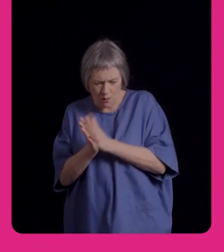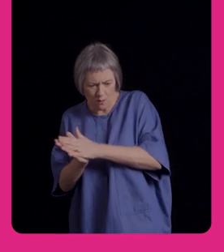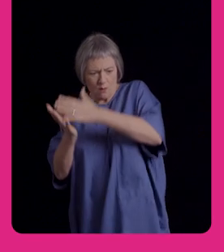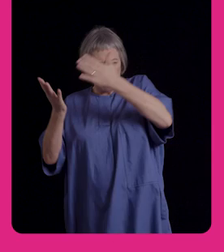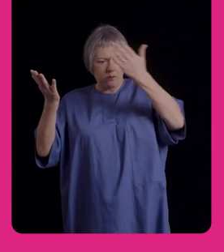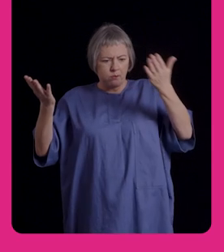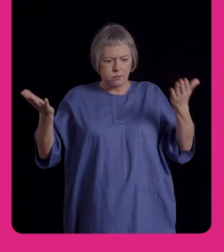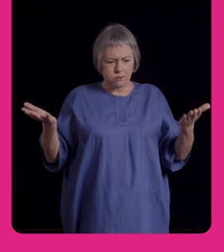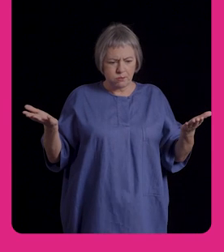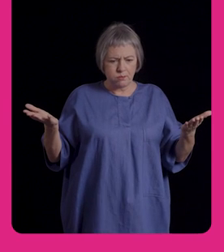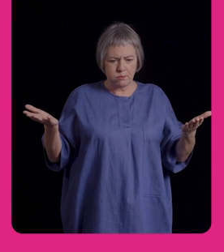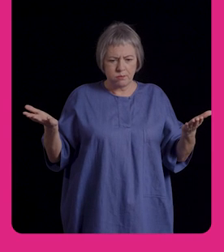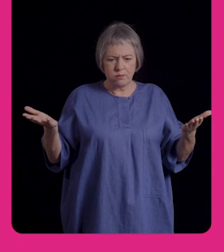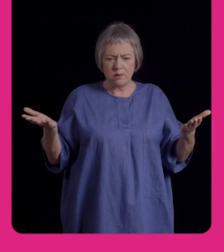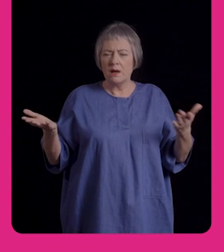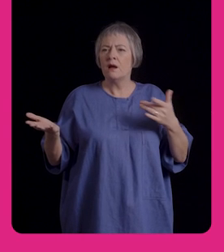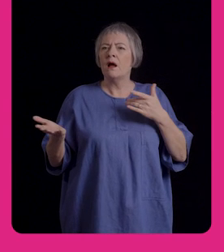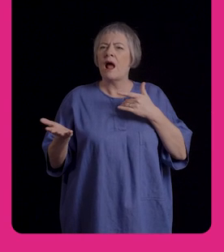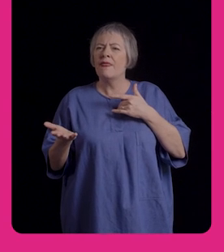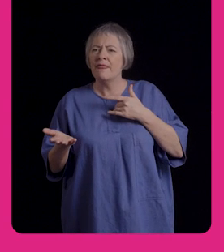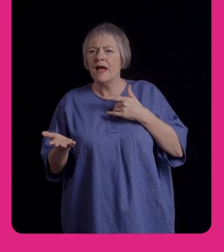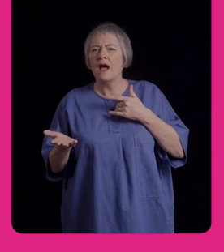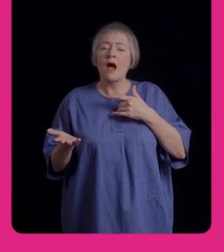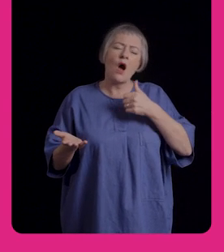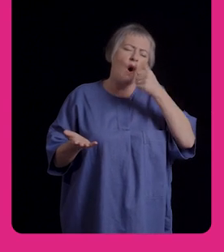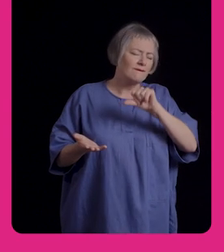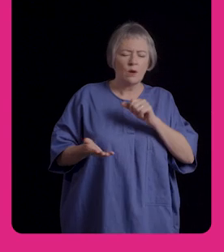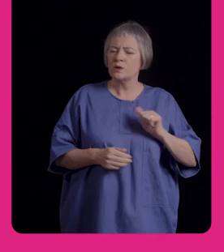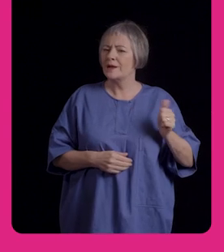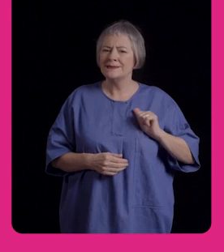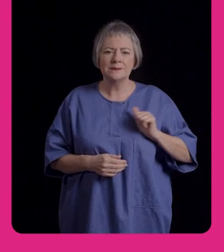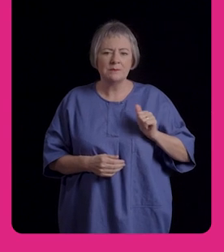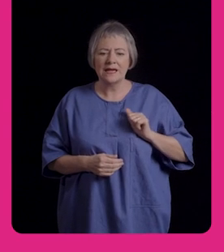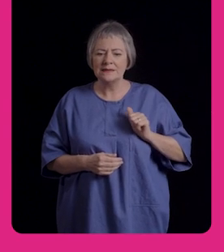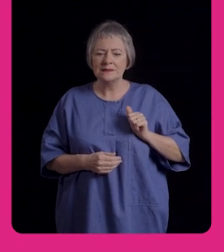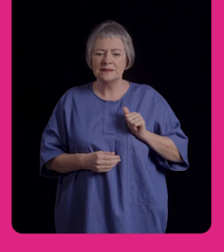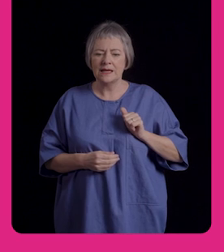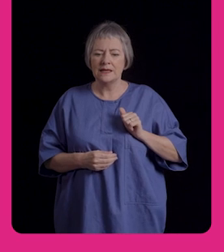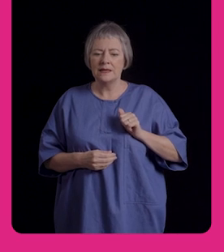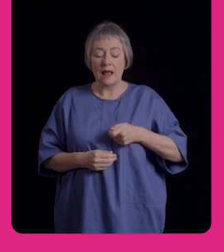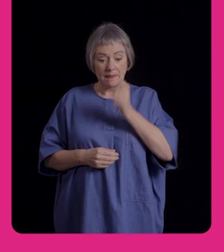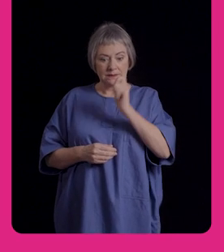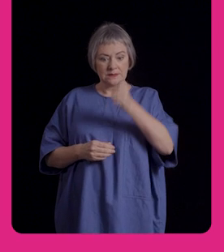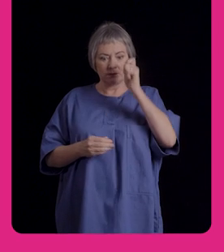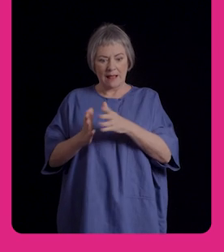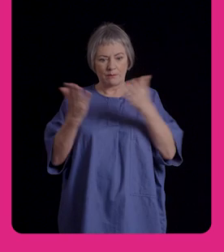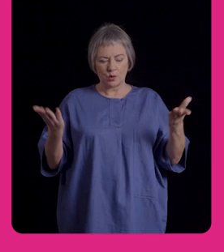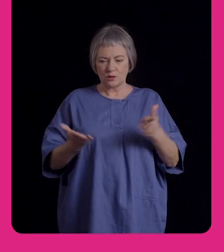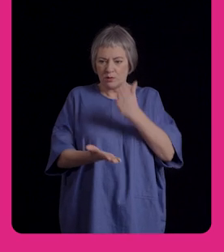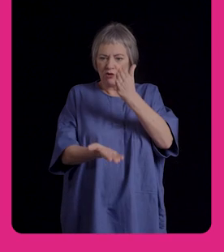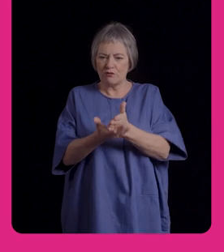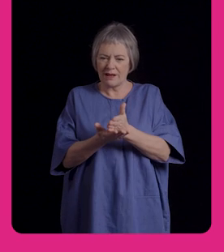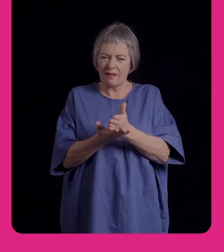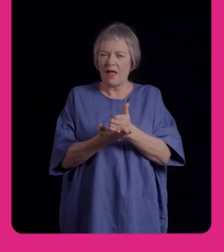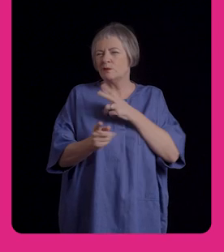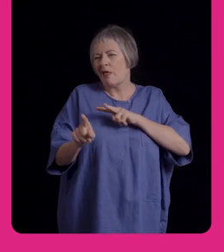book and are like wheeling along, and they're sort of like chatting to you going like, "Obviously I wasn't expecting the spell book to be real. I thought it would be like